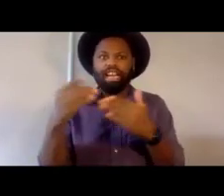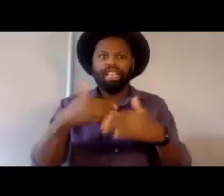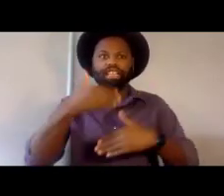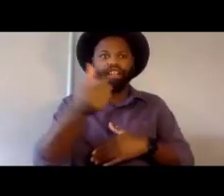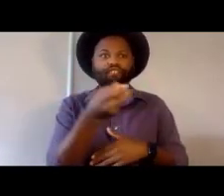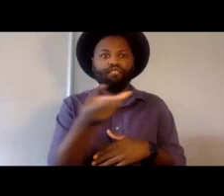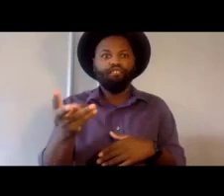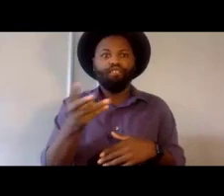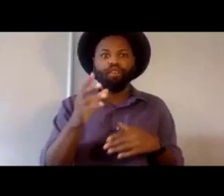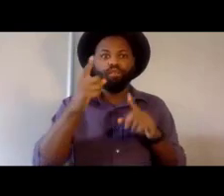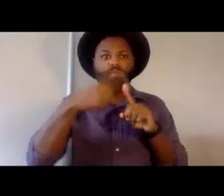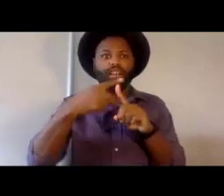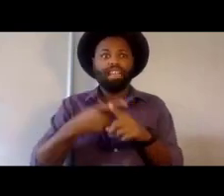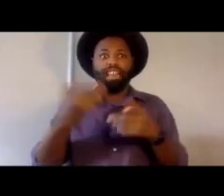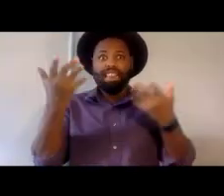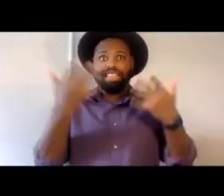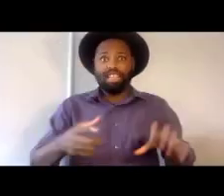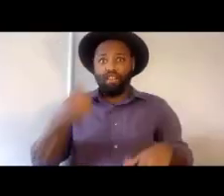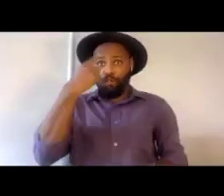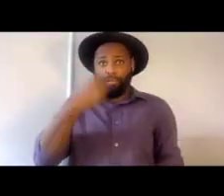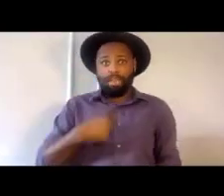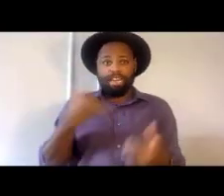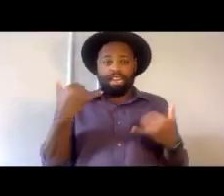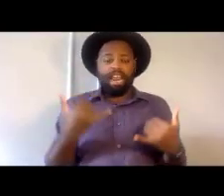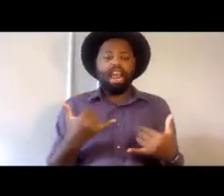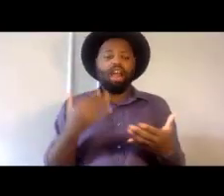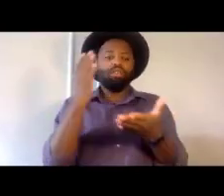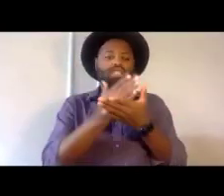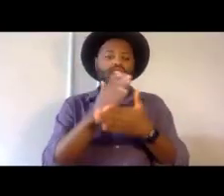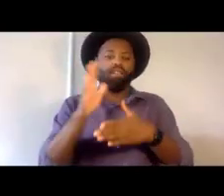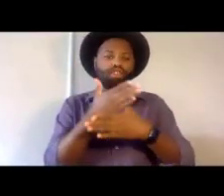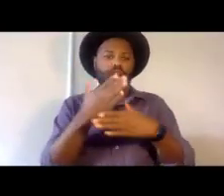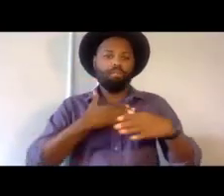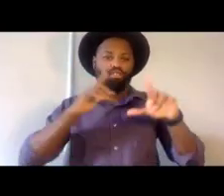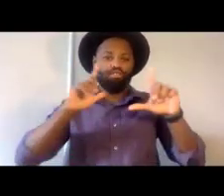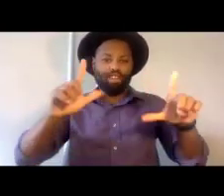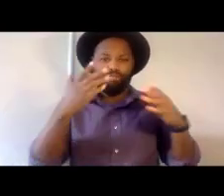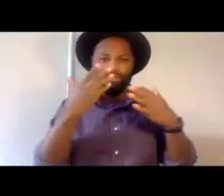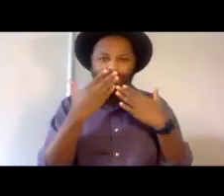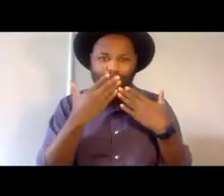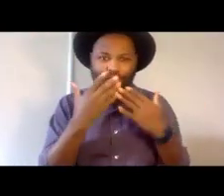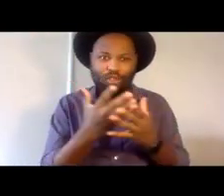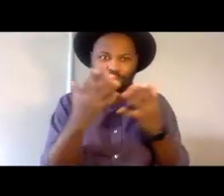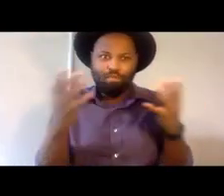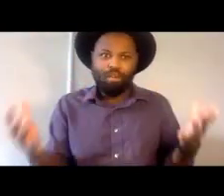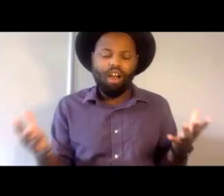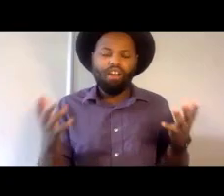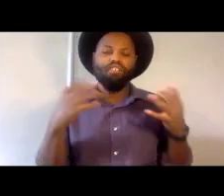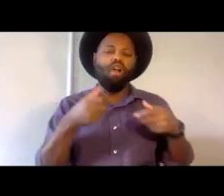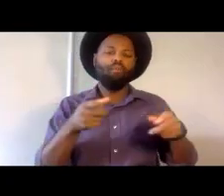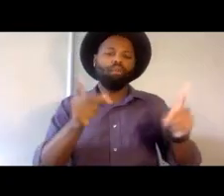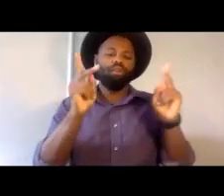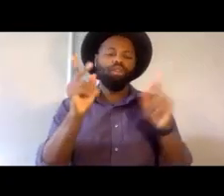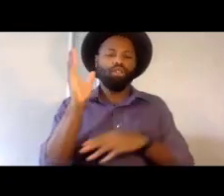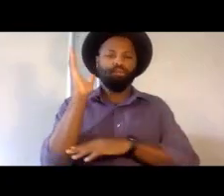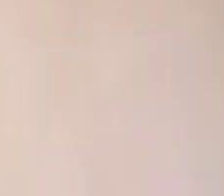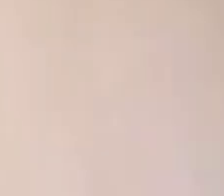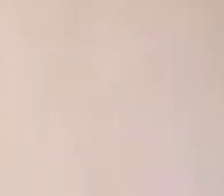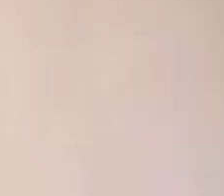And that's it for me. So I will stop sharing my screen. Thank you very much for the opportunity to present.